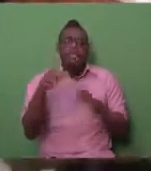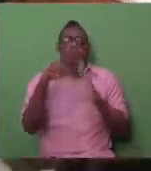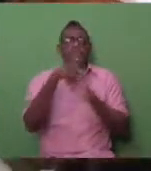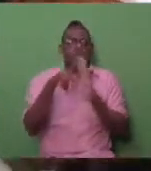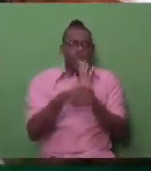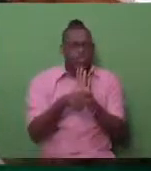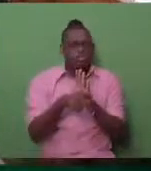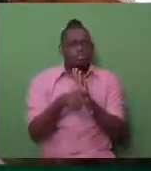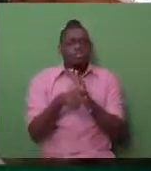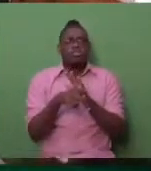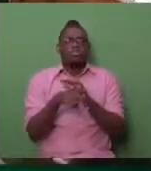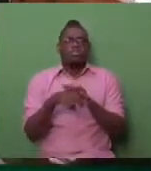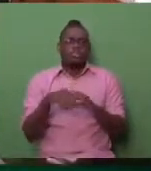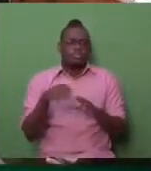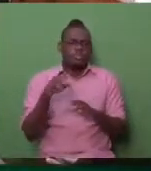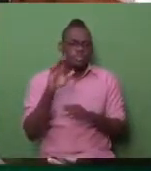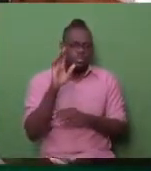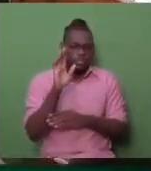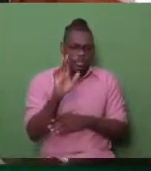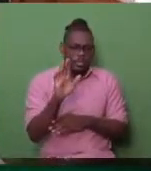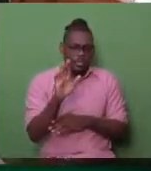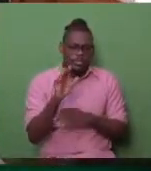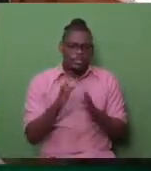Madam Speaker, of the 53.1E, please.